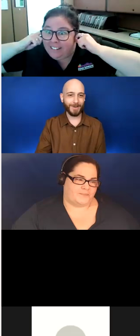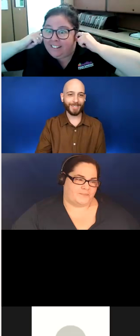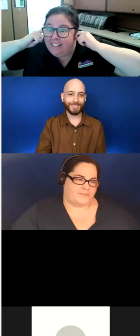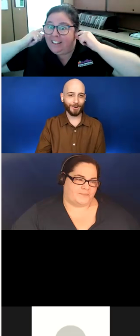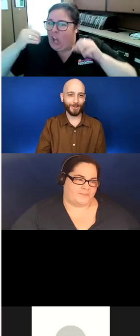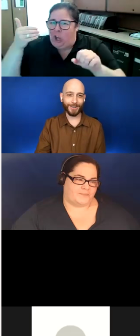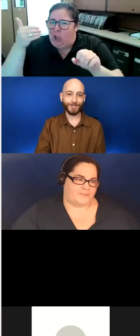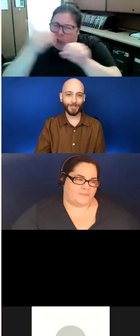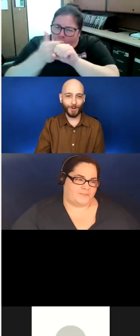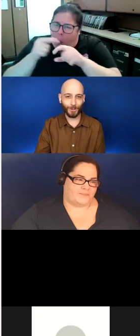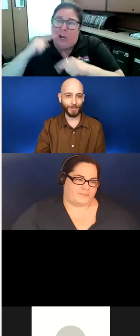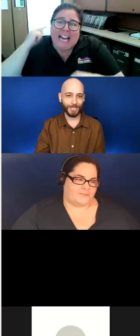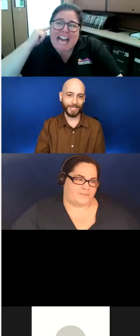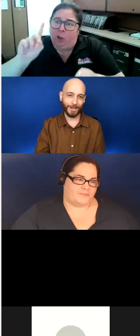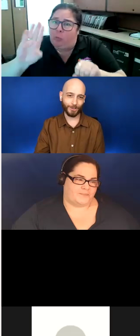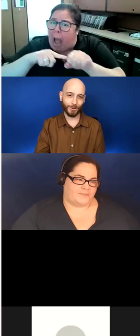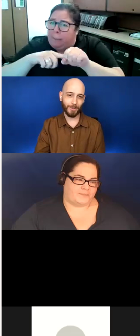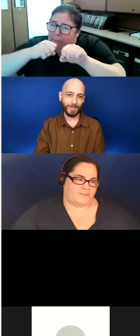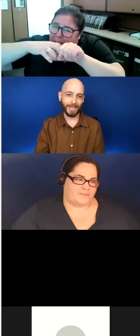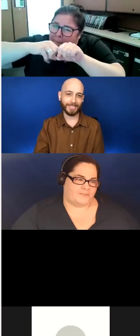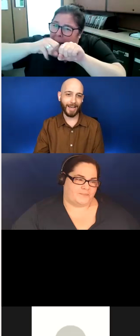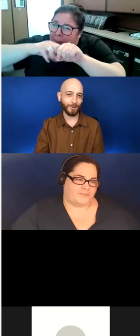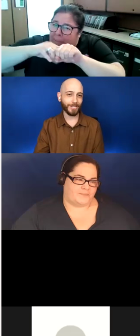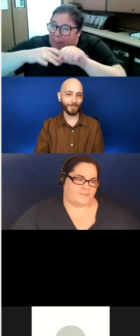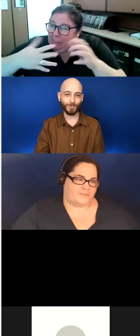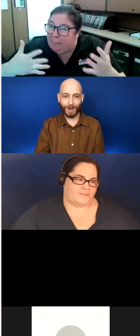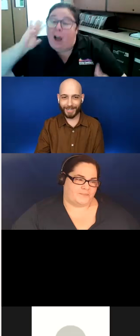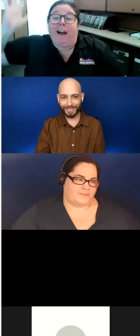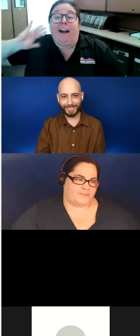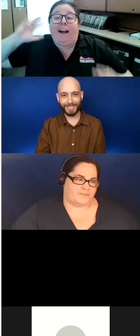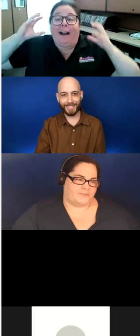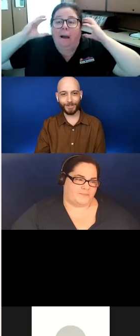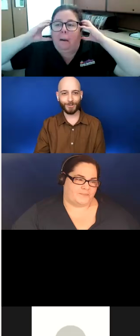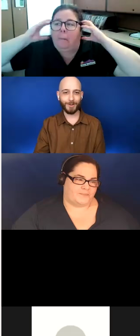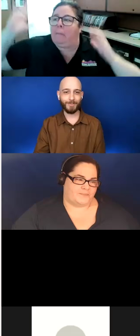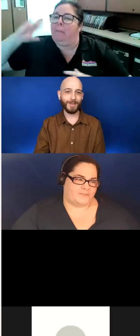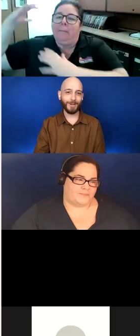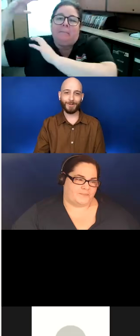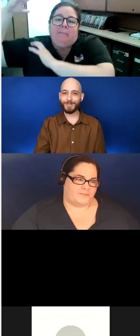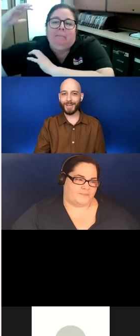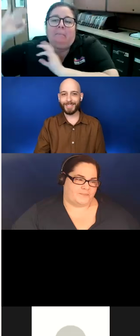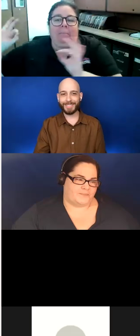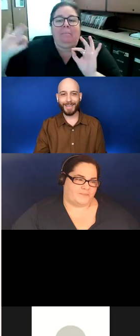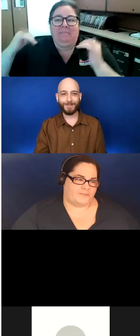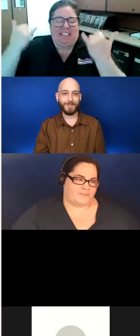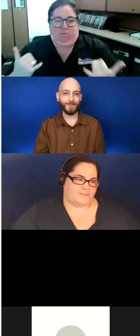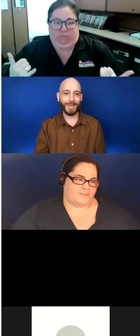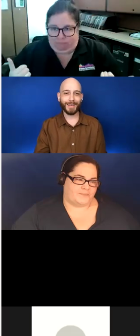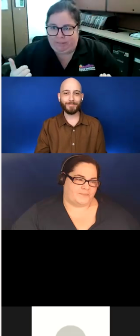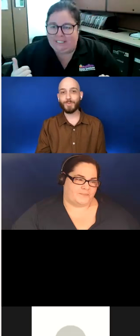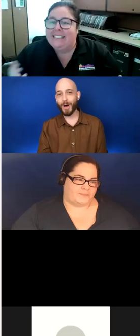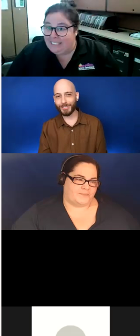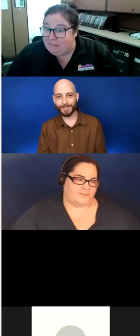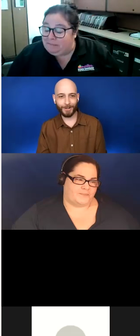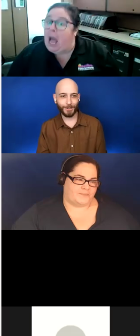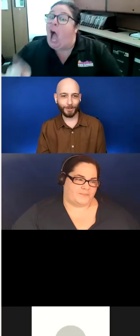everything is coming to your ear so close to the eardrum. That sound is right next to the eardrum, whereas back in the day where maybe